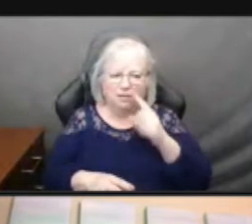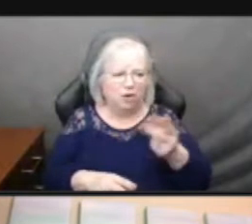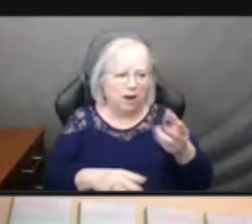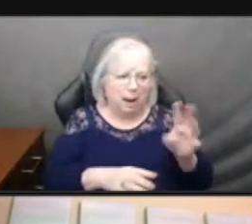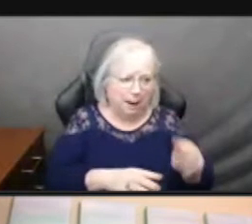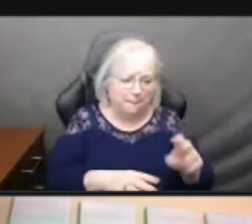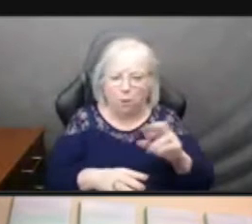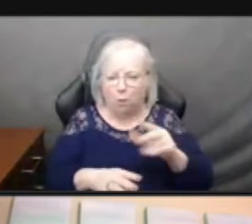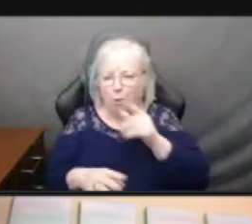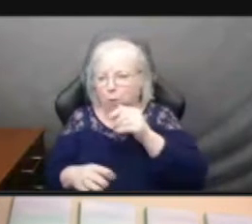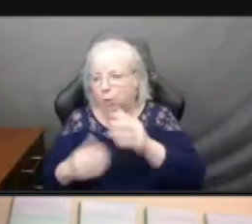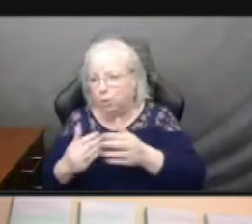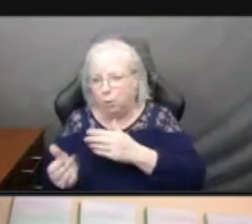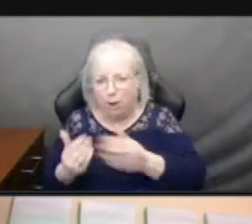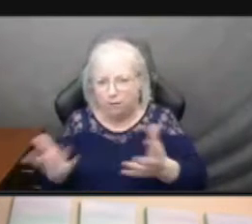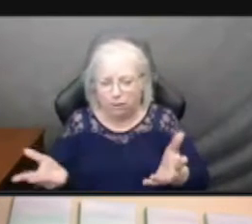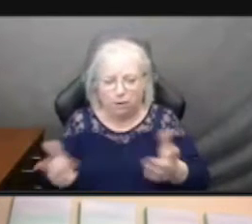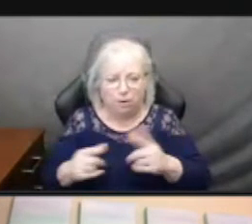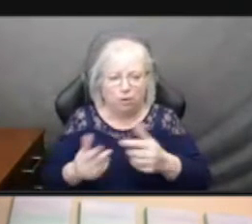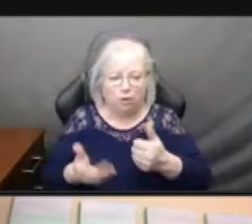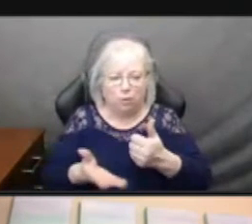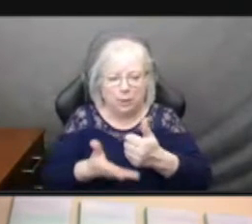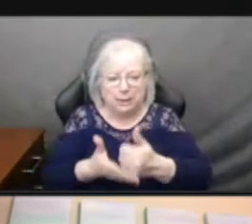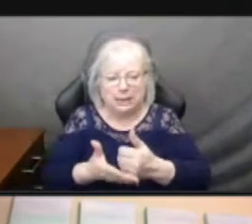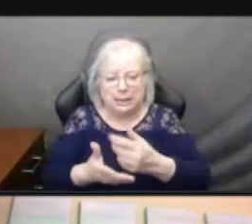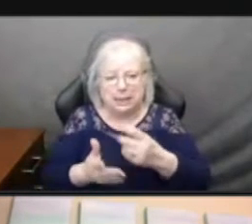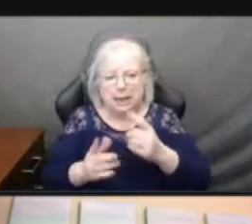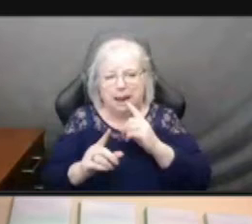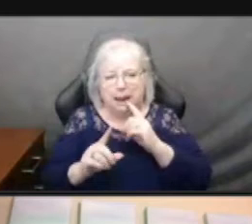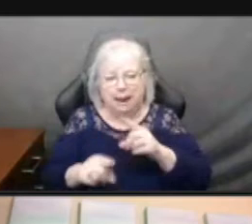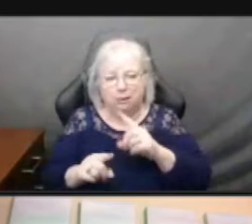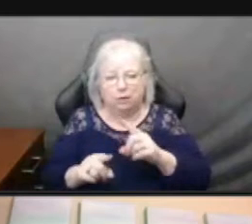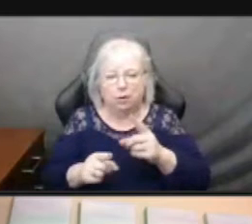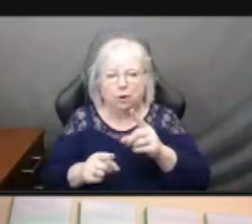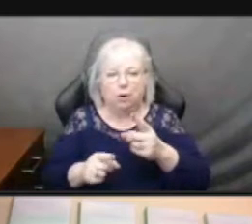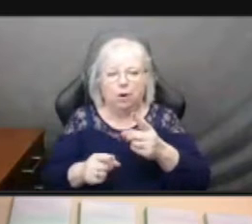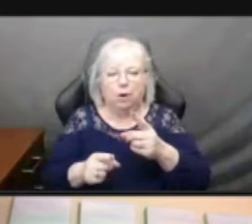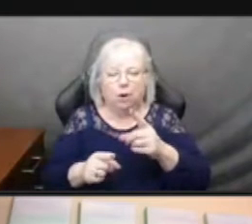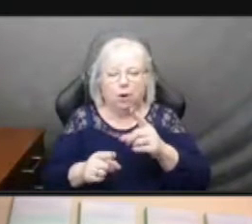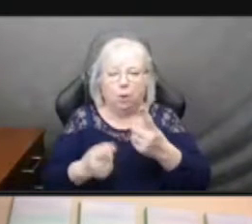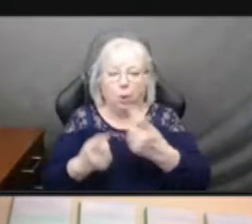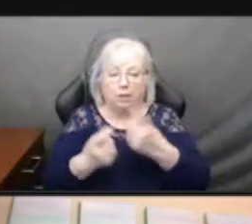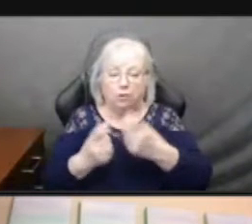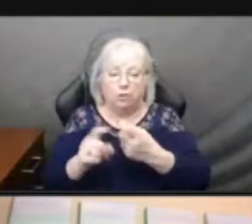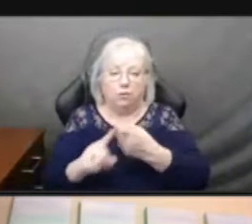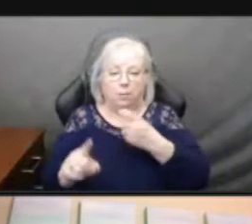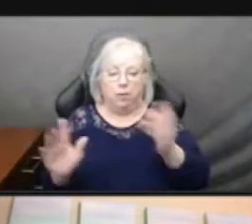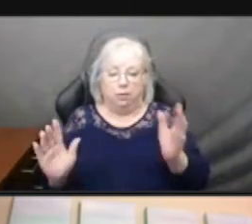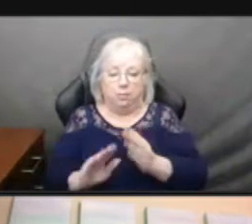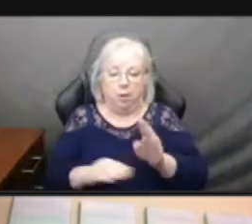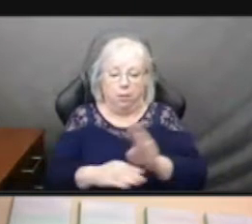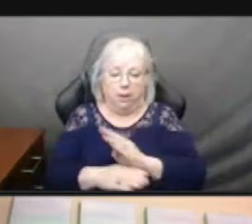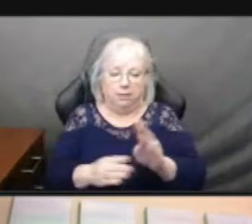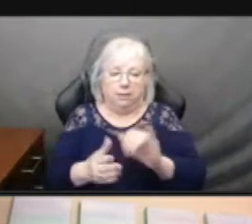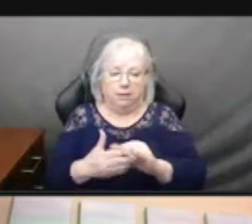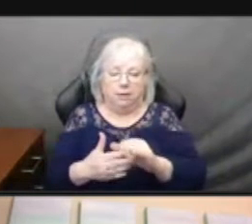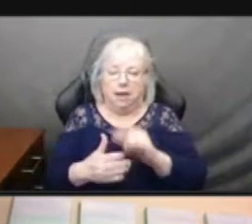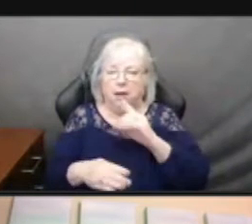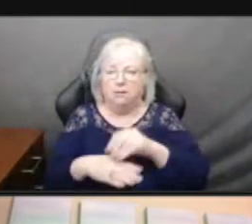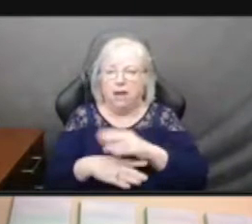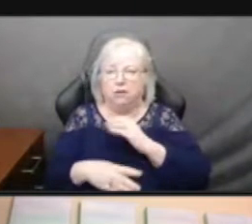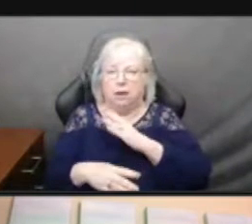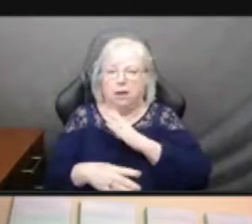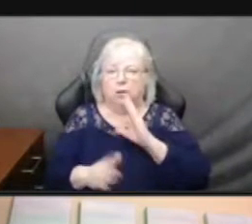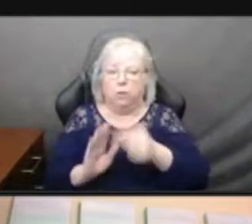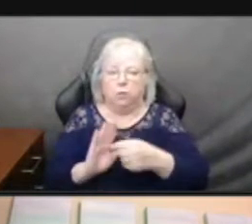or whoever to assist and answer questions from the small businesses that will be represented through the advisory council. They were